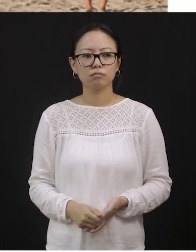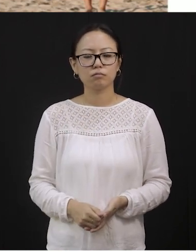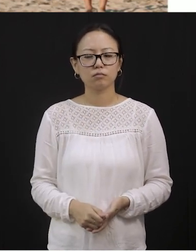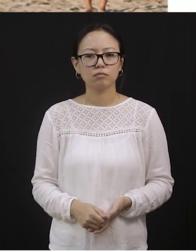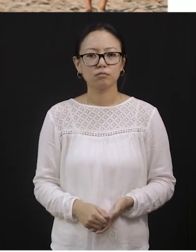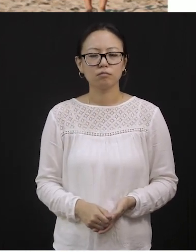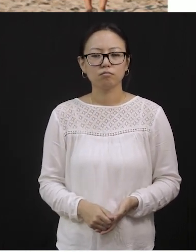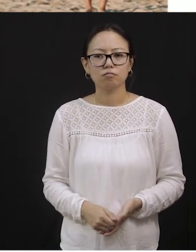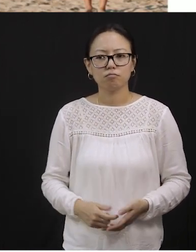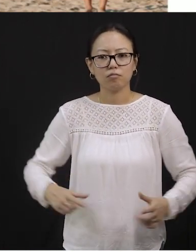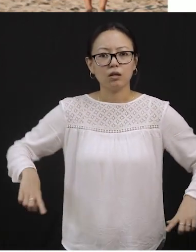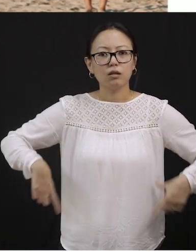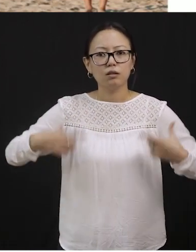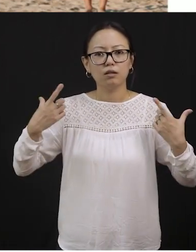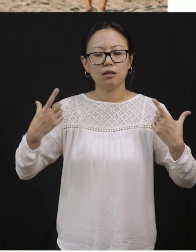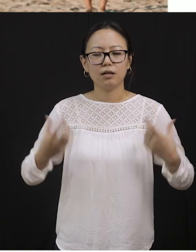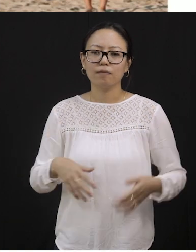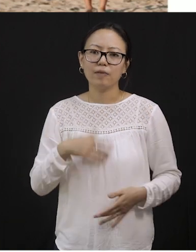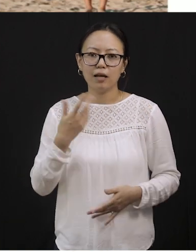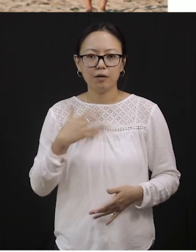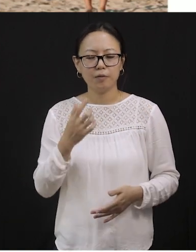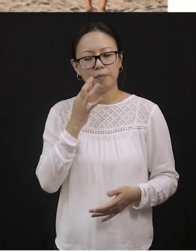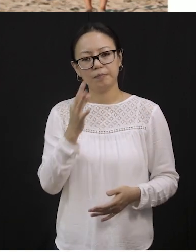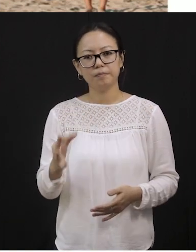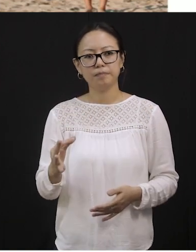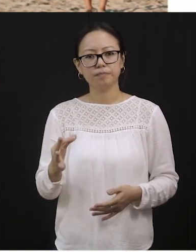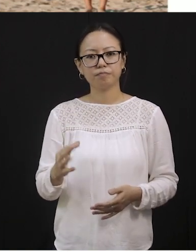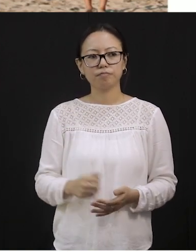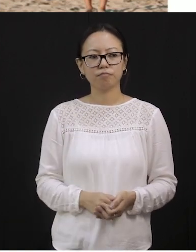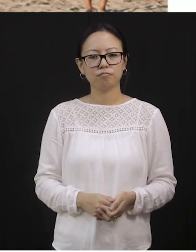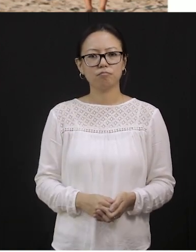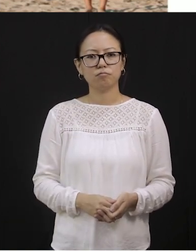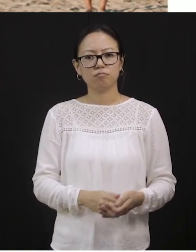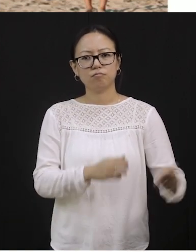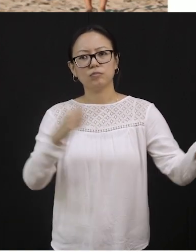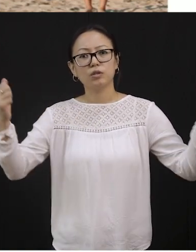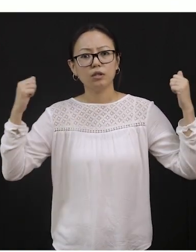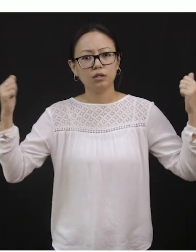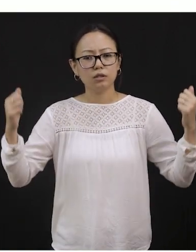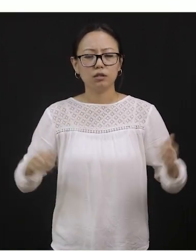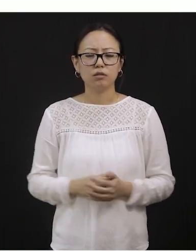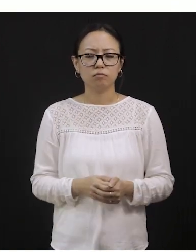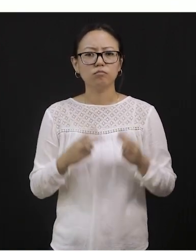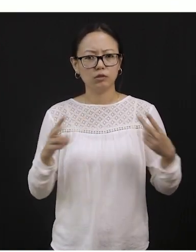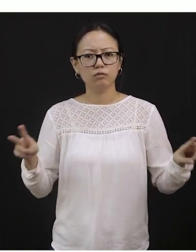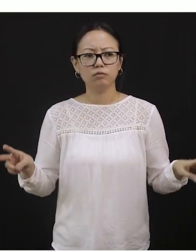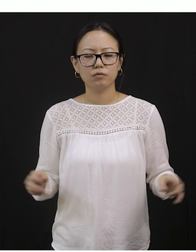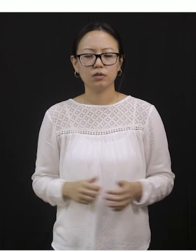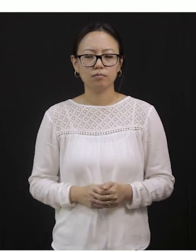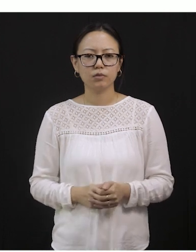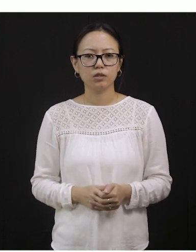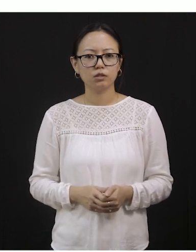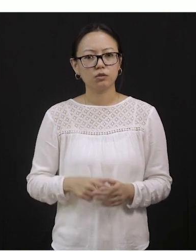have fun in life. That is what we learn from the Mickey Mouse cartoon show. Clear? All right. Now this